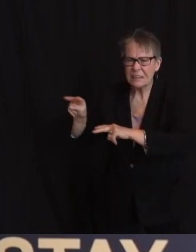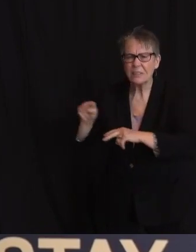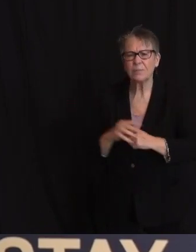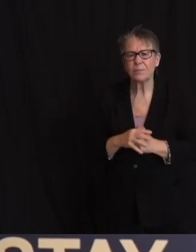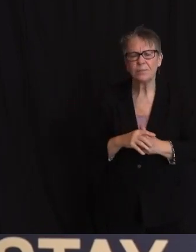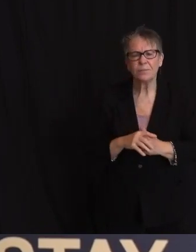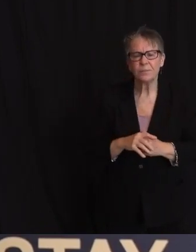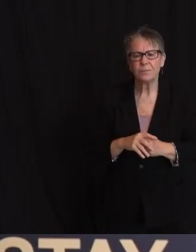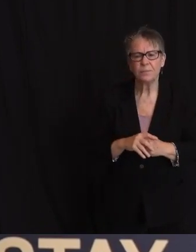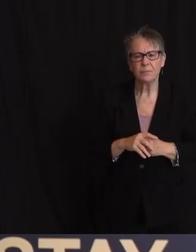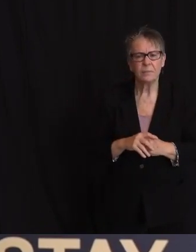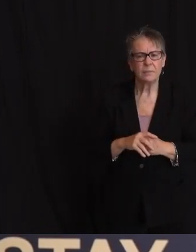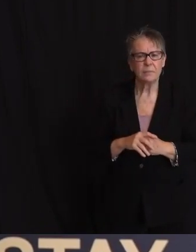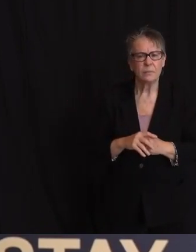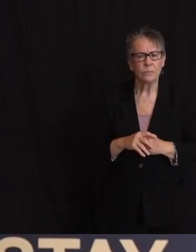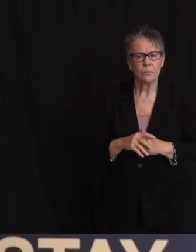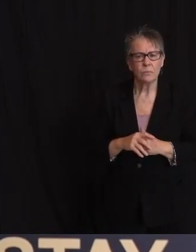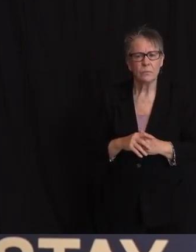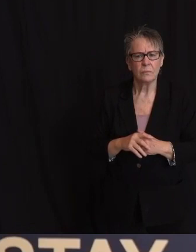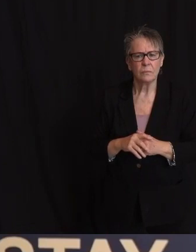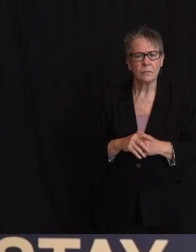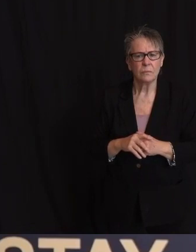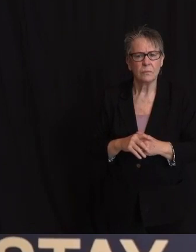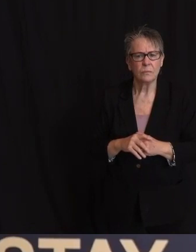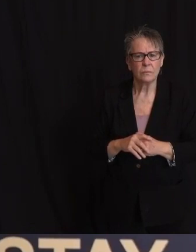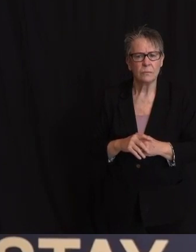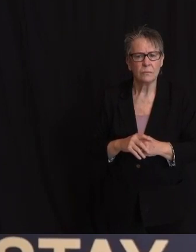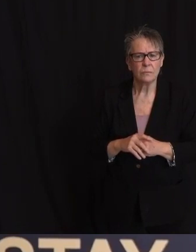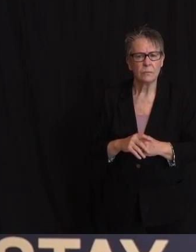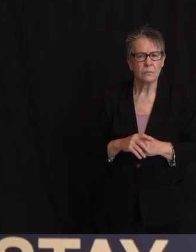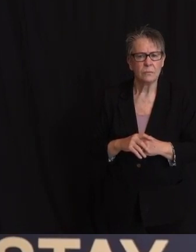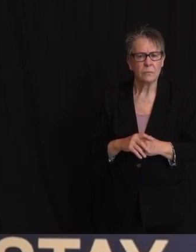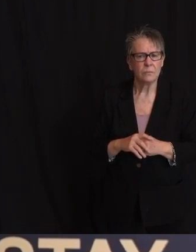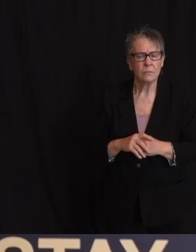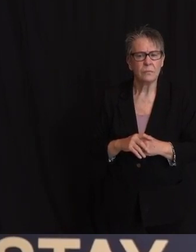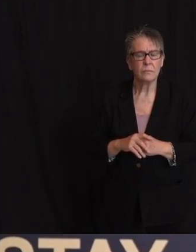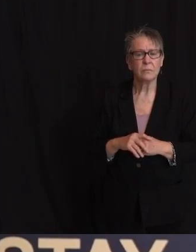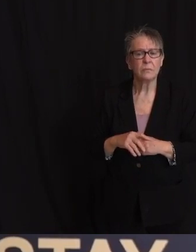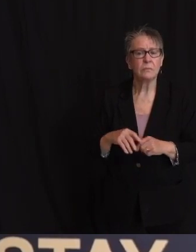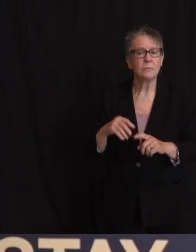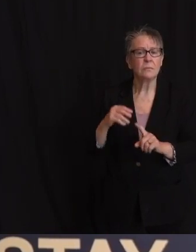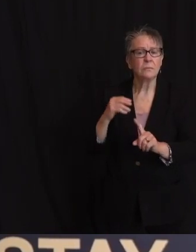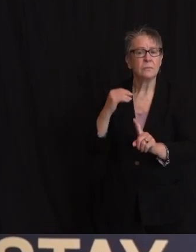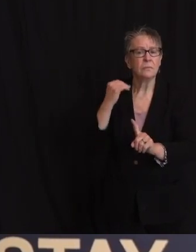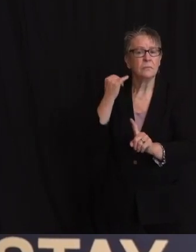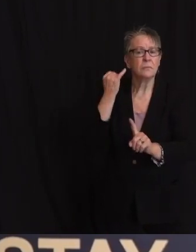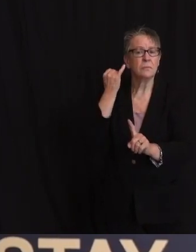the authority to place individuals in Andover.